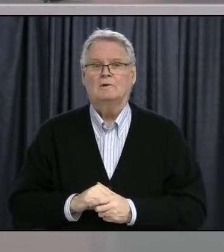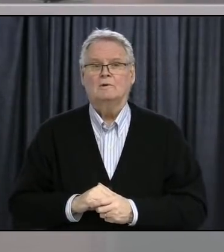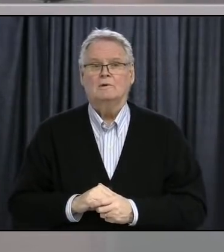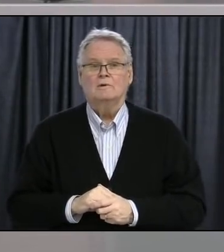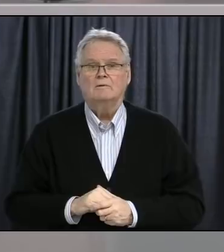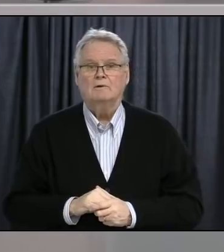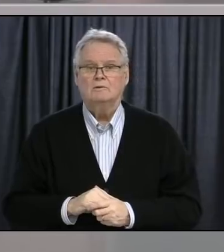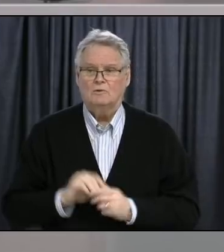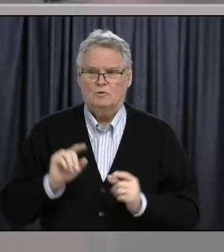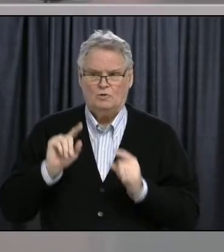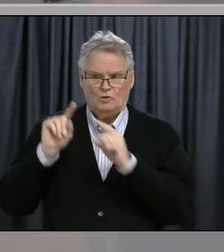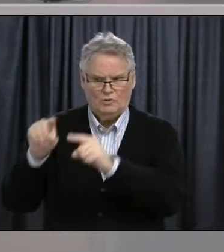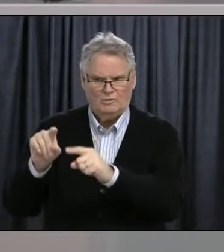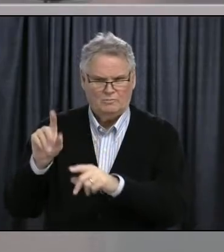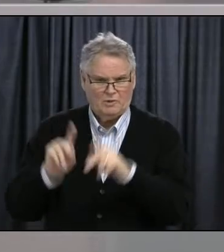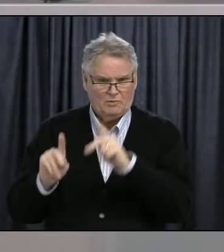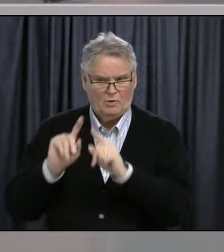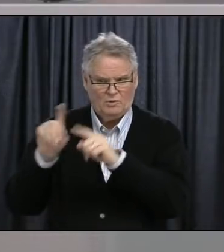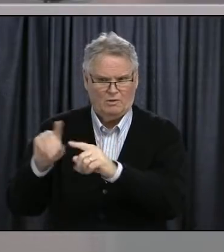what are the actual numbers